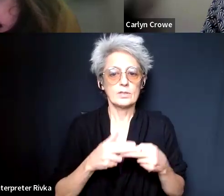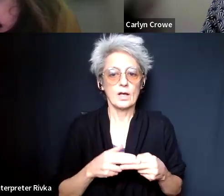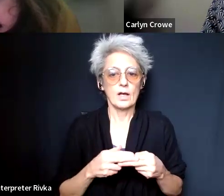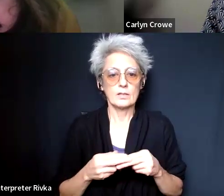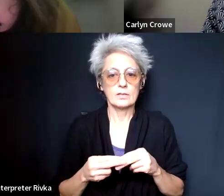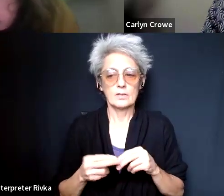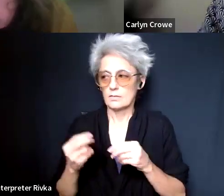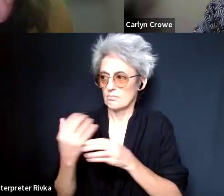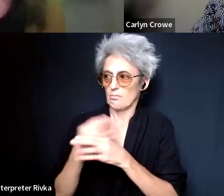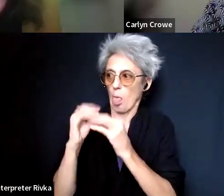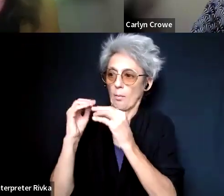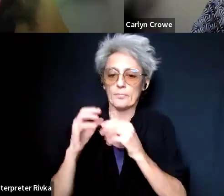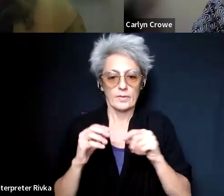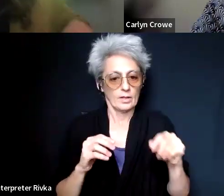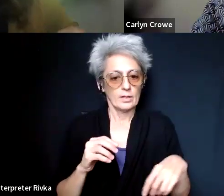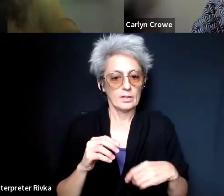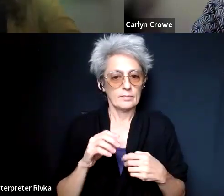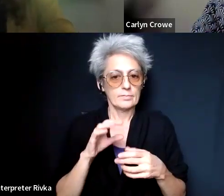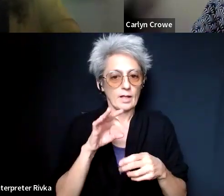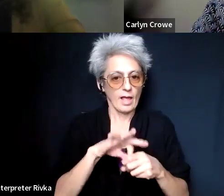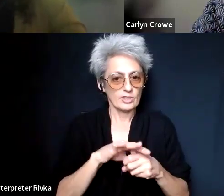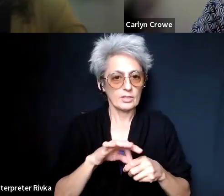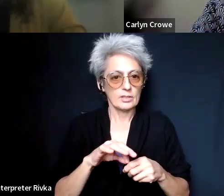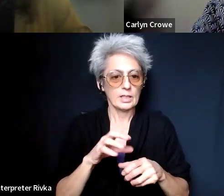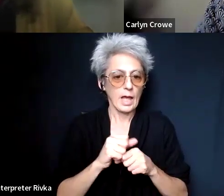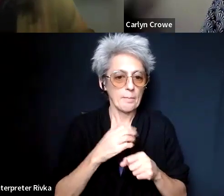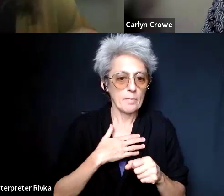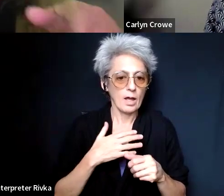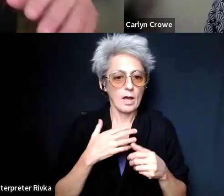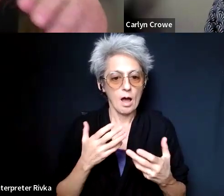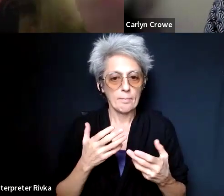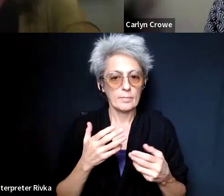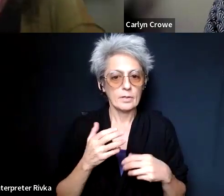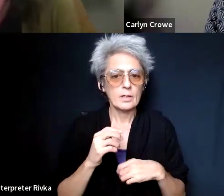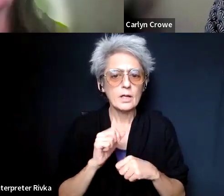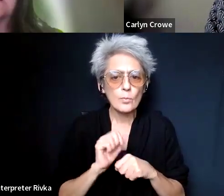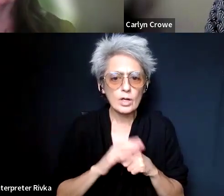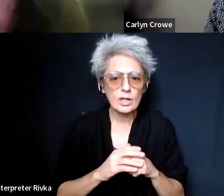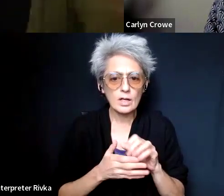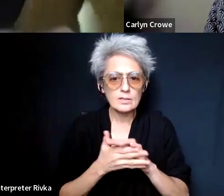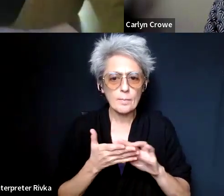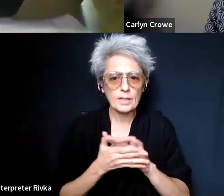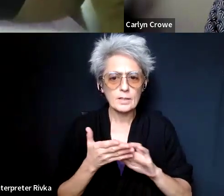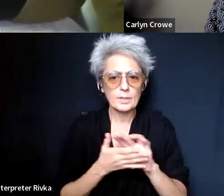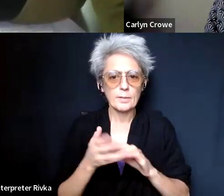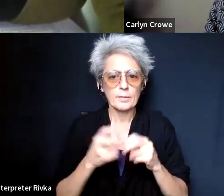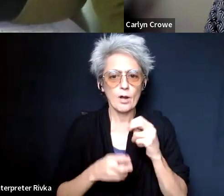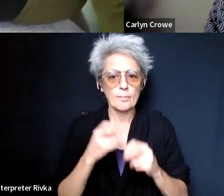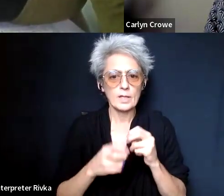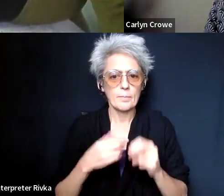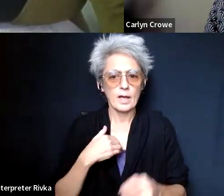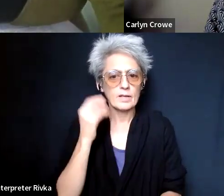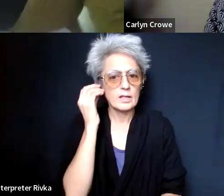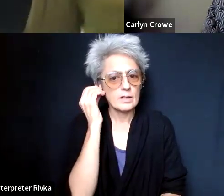the election. If I can get I'm working on 2 screens here to work around some problems that I'm having. So